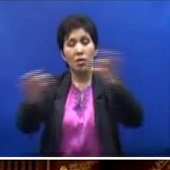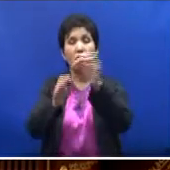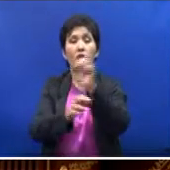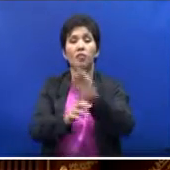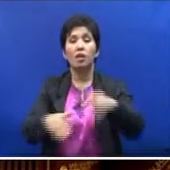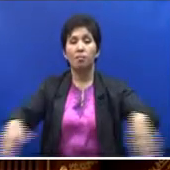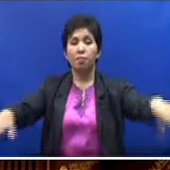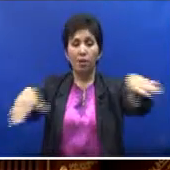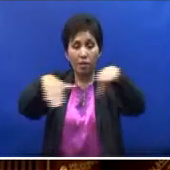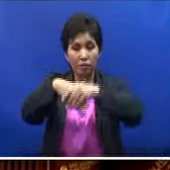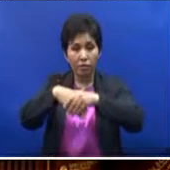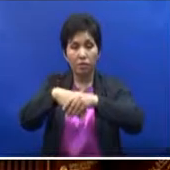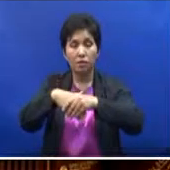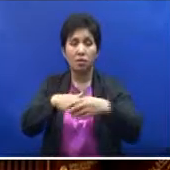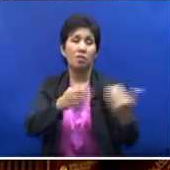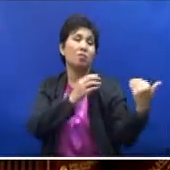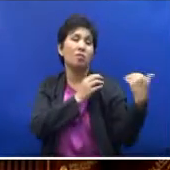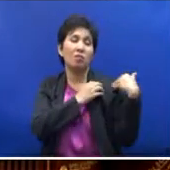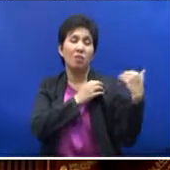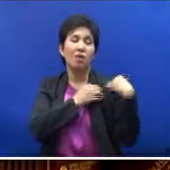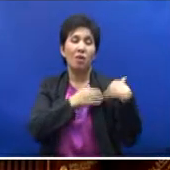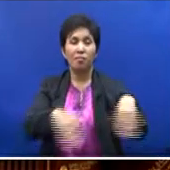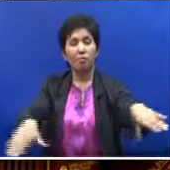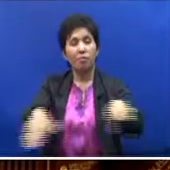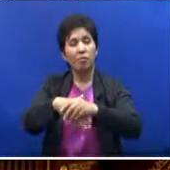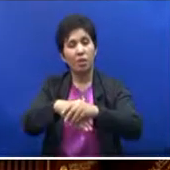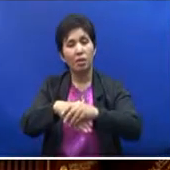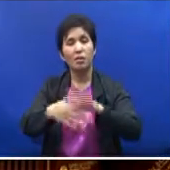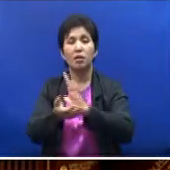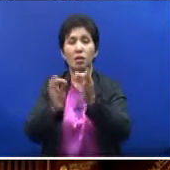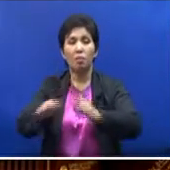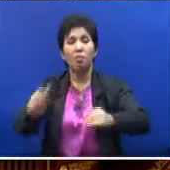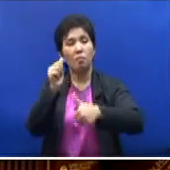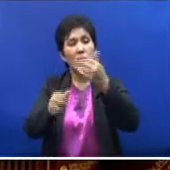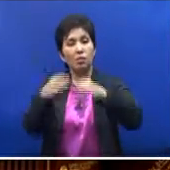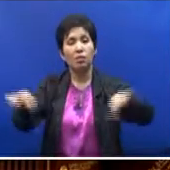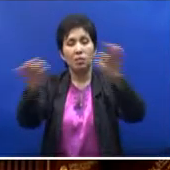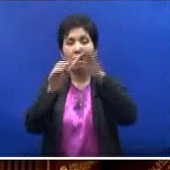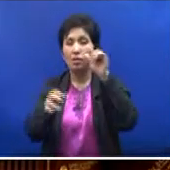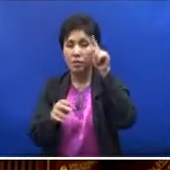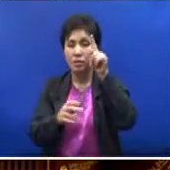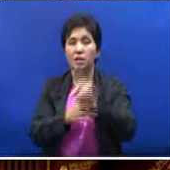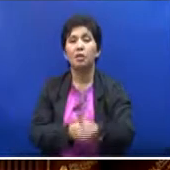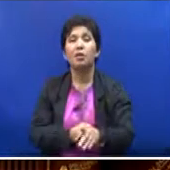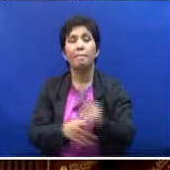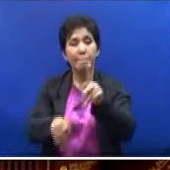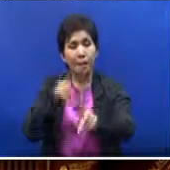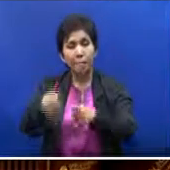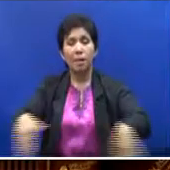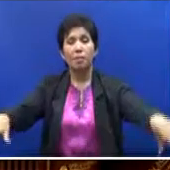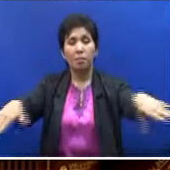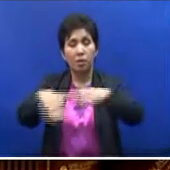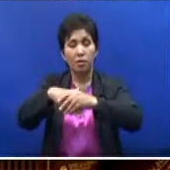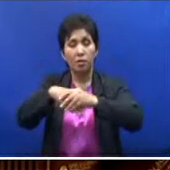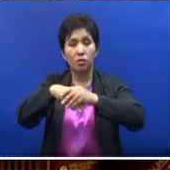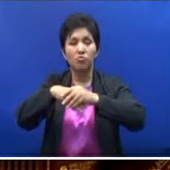Okay, we have discussed about the functions of marriage just now. And the most important thing what we need to understand is that people marry to